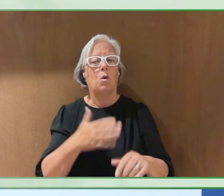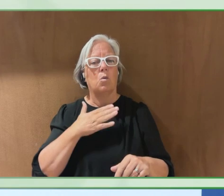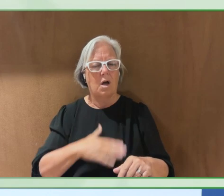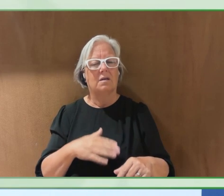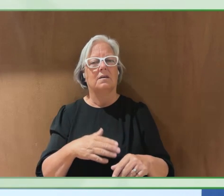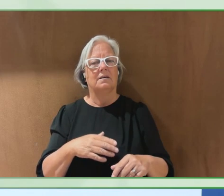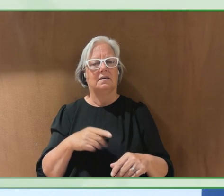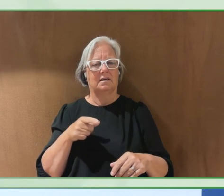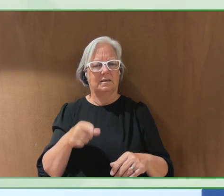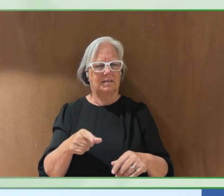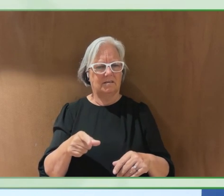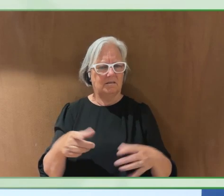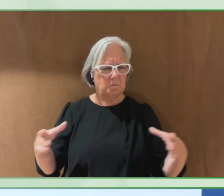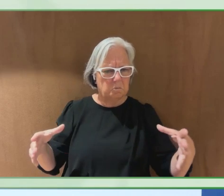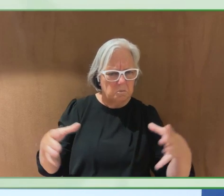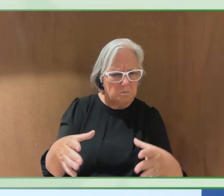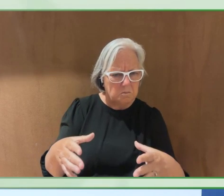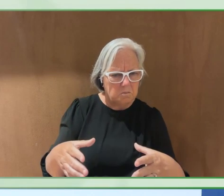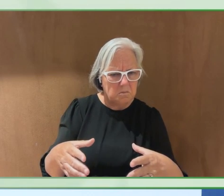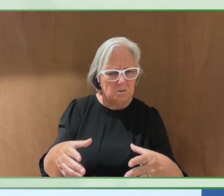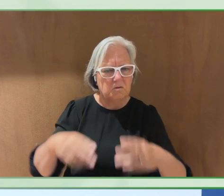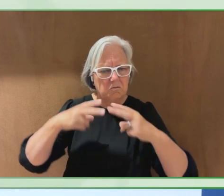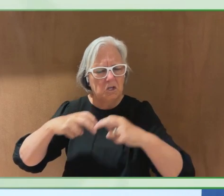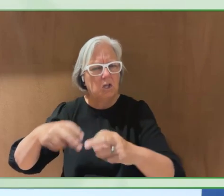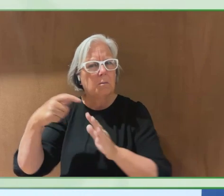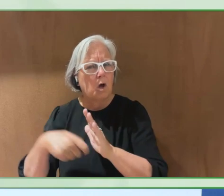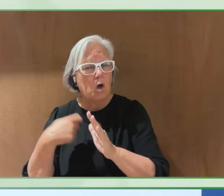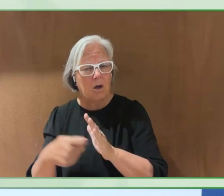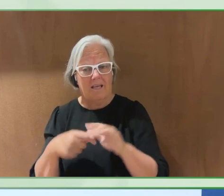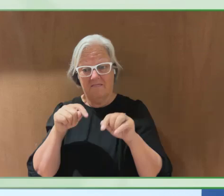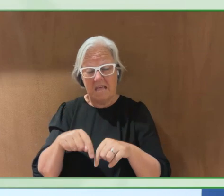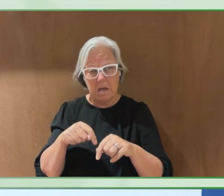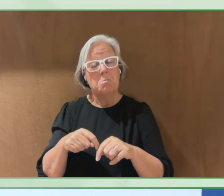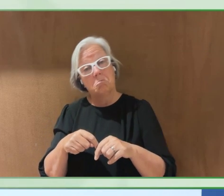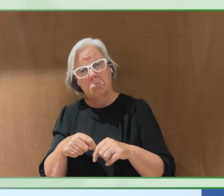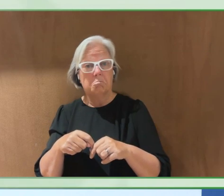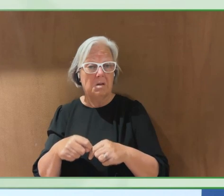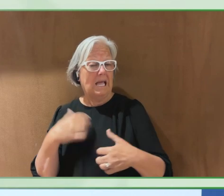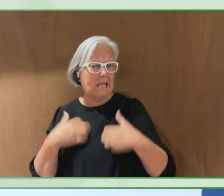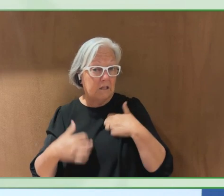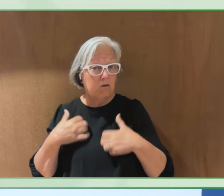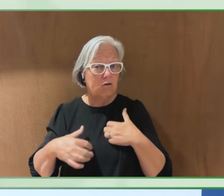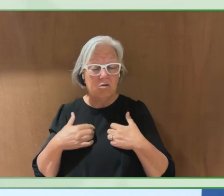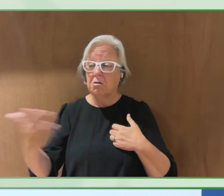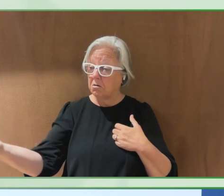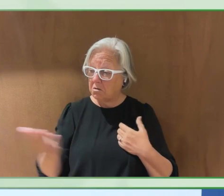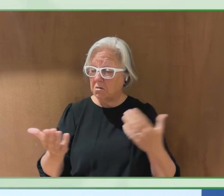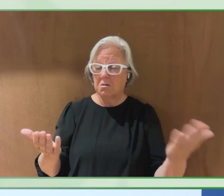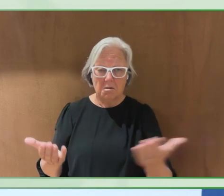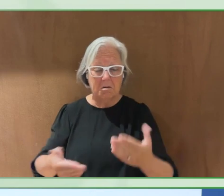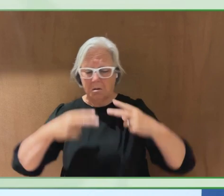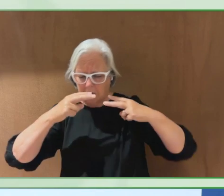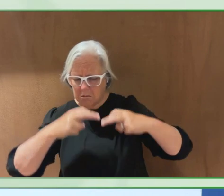And now we have several interesting reports and analyses concerned with accessible